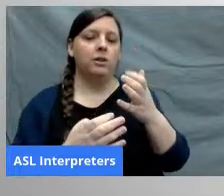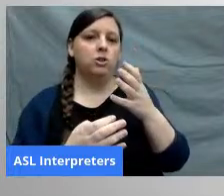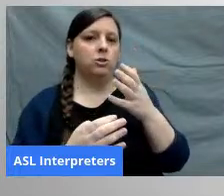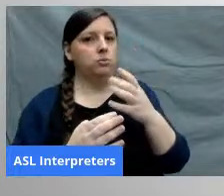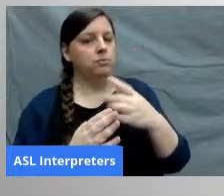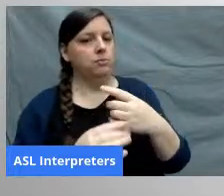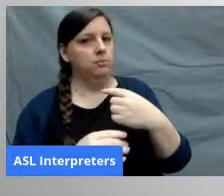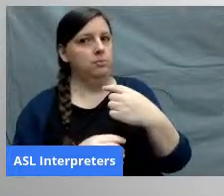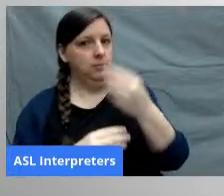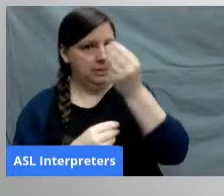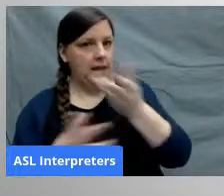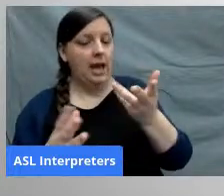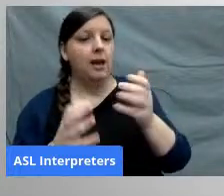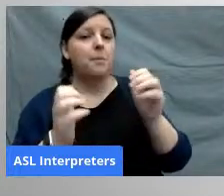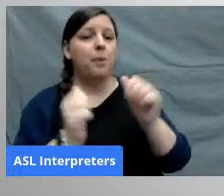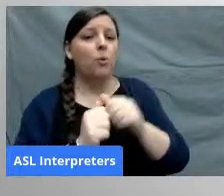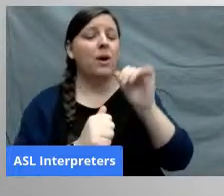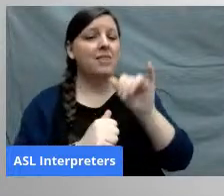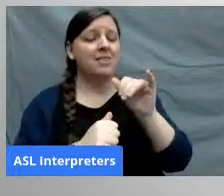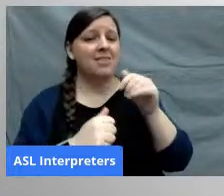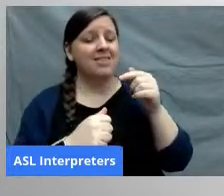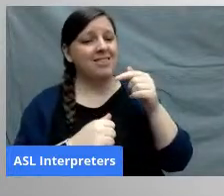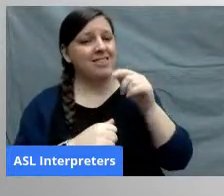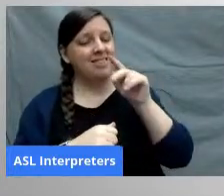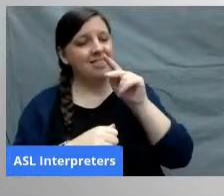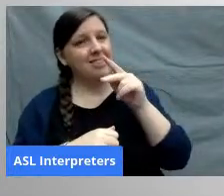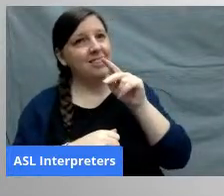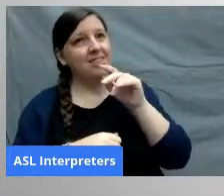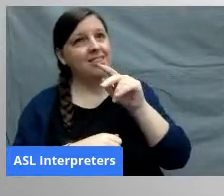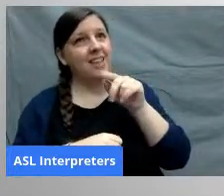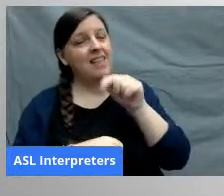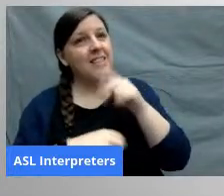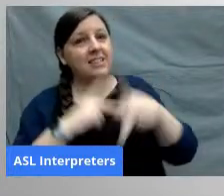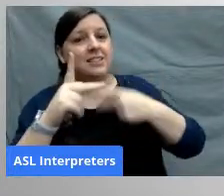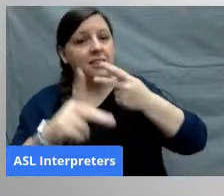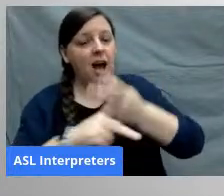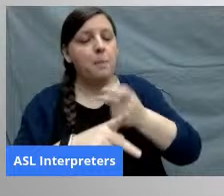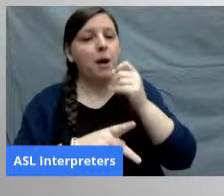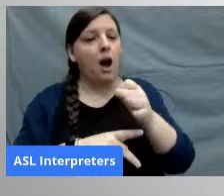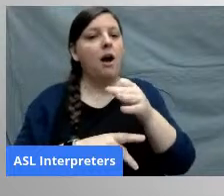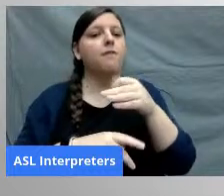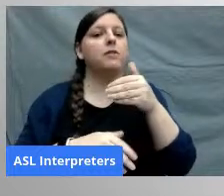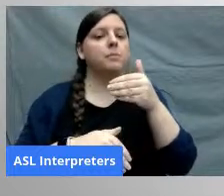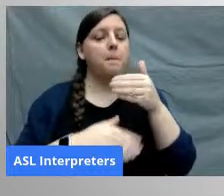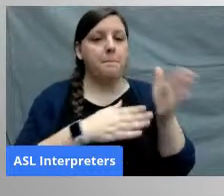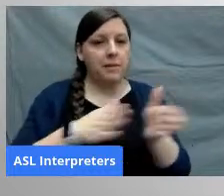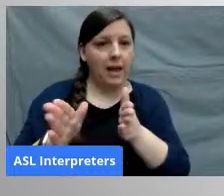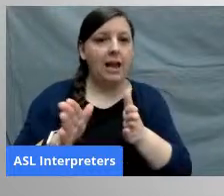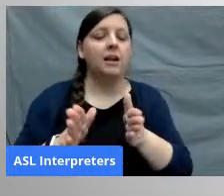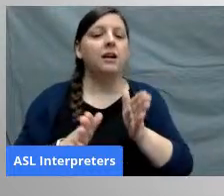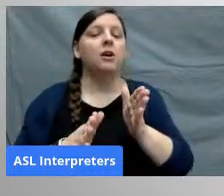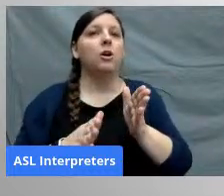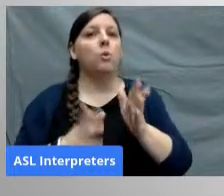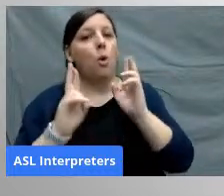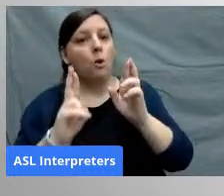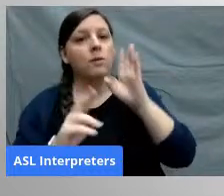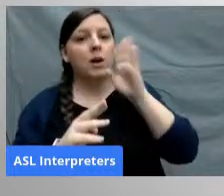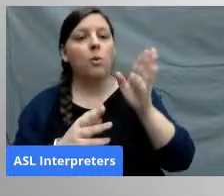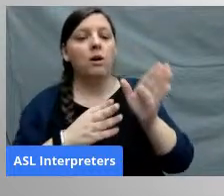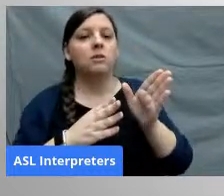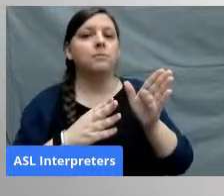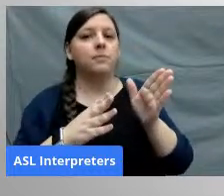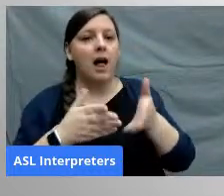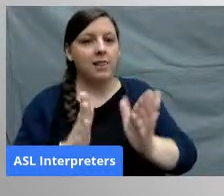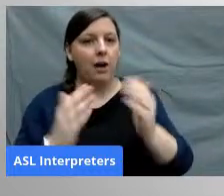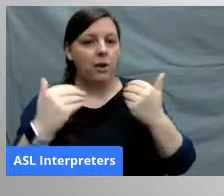but with the phased in approach, it does also allow us to hopefully have increased staffing in terms of substitute